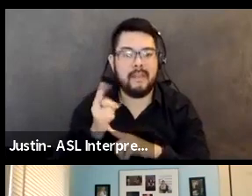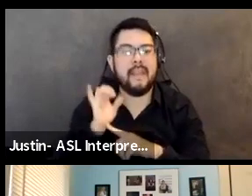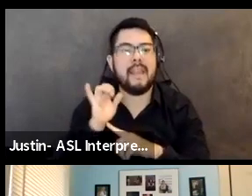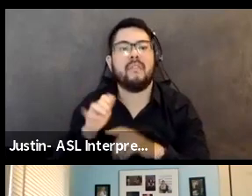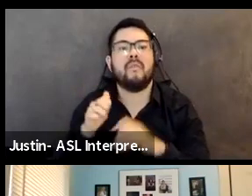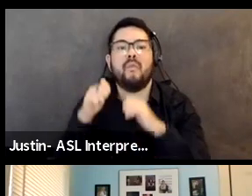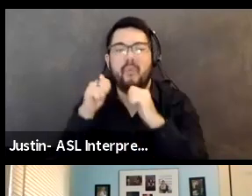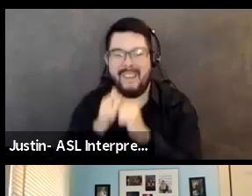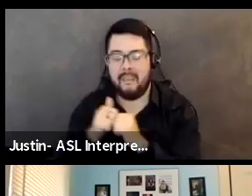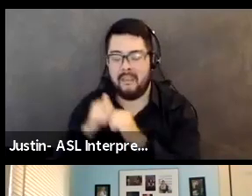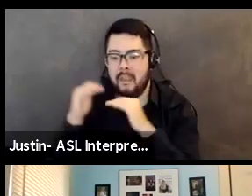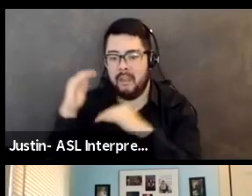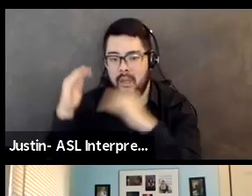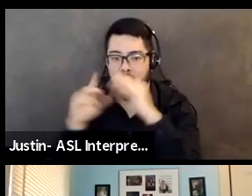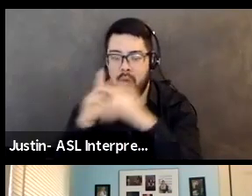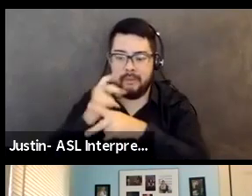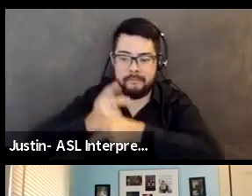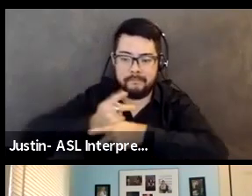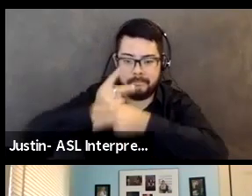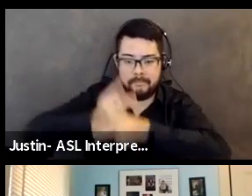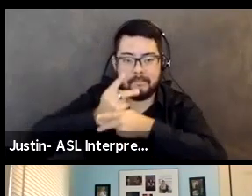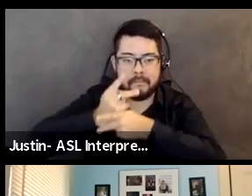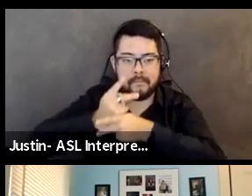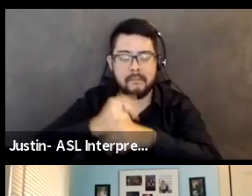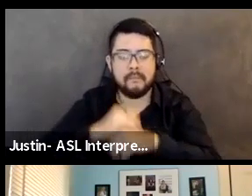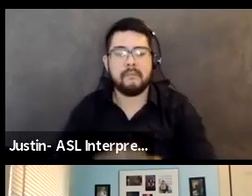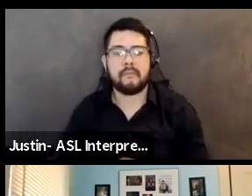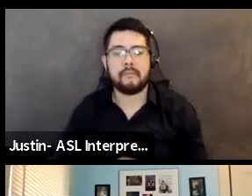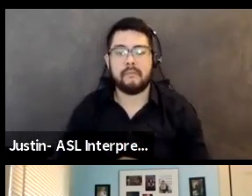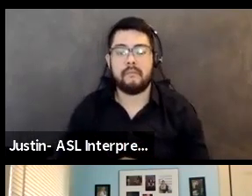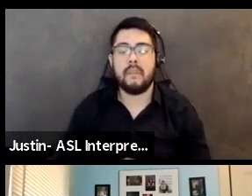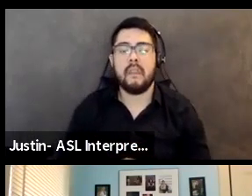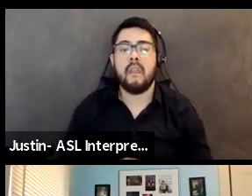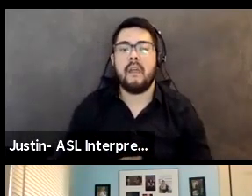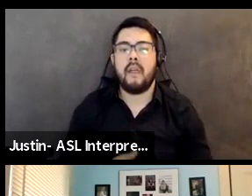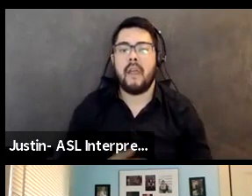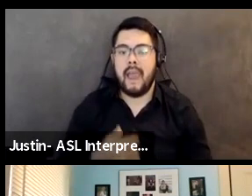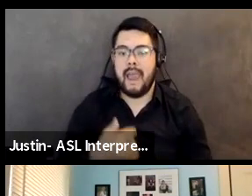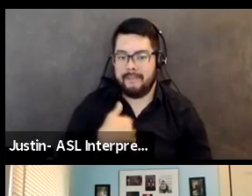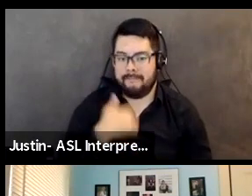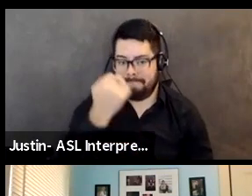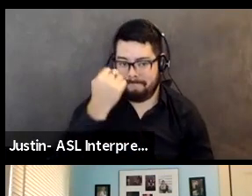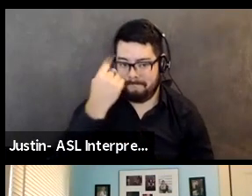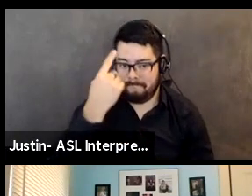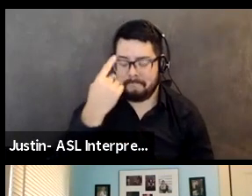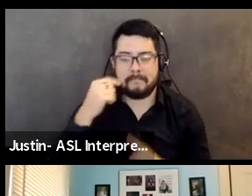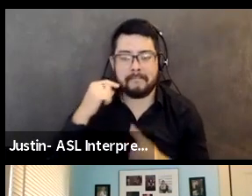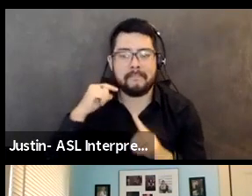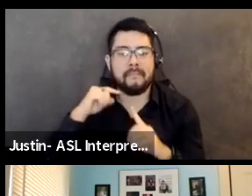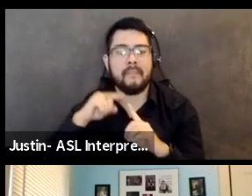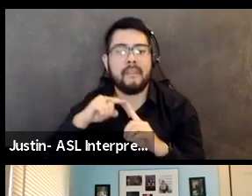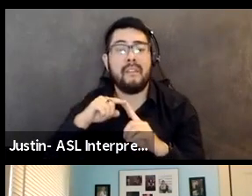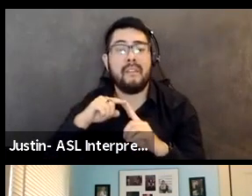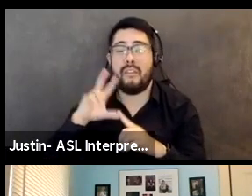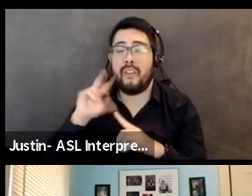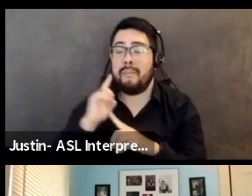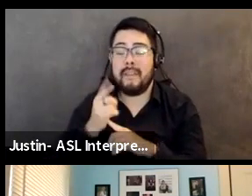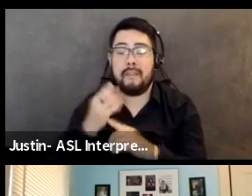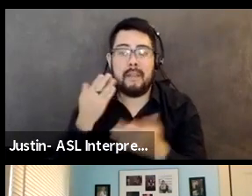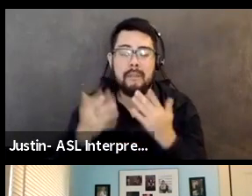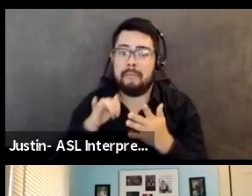mediating that relationship with that i know may not be um feasible or